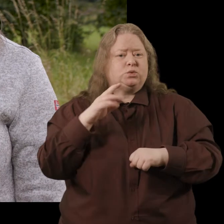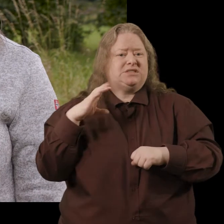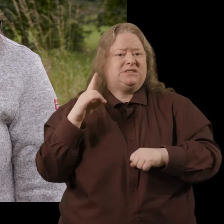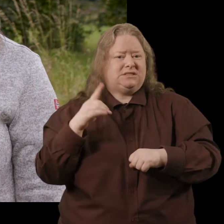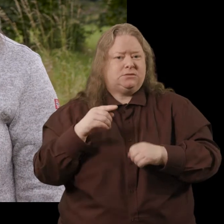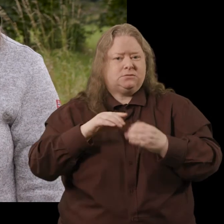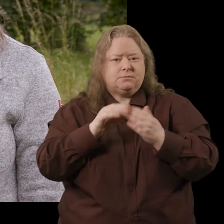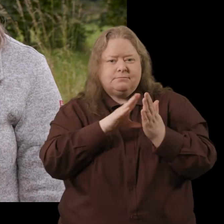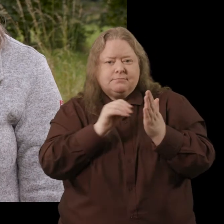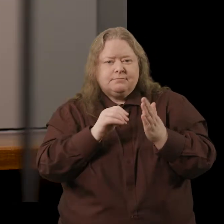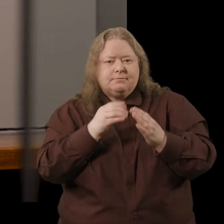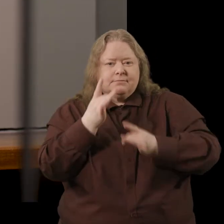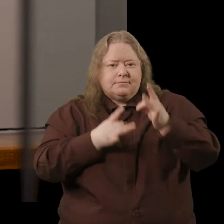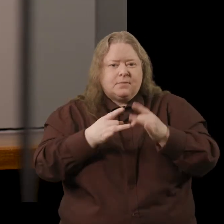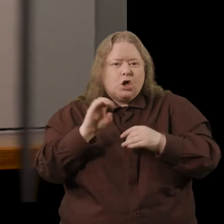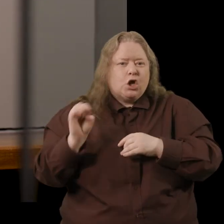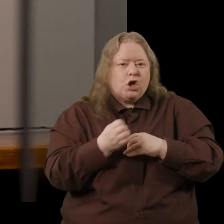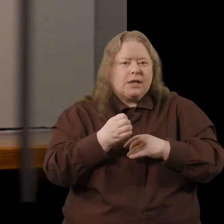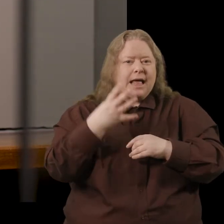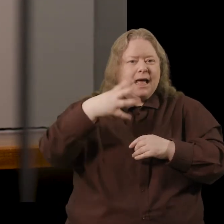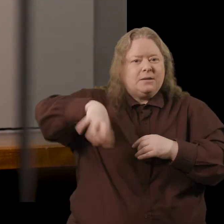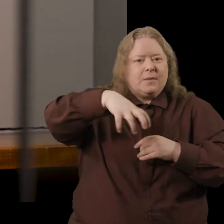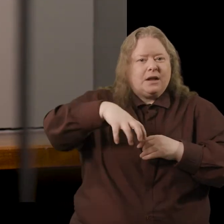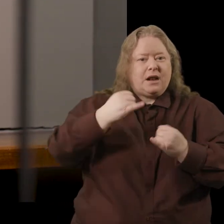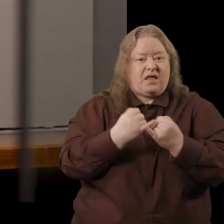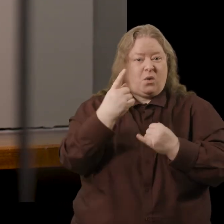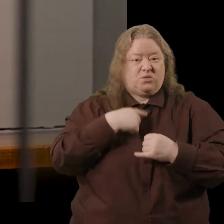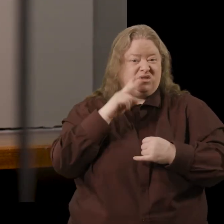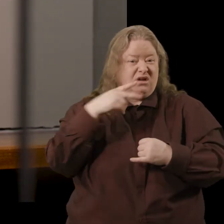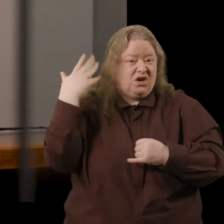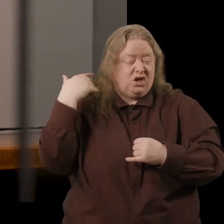recreating early Christian handbells like the ones that we saw earlier.